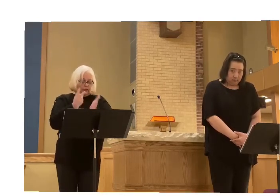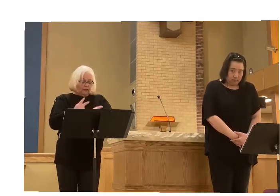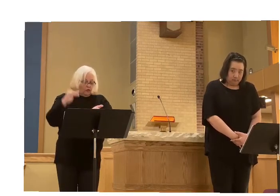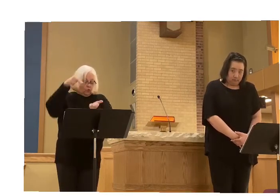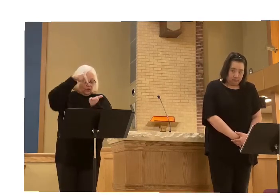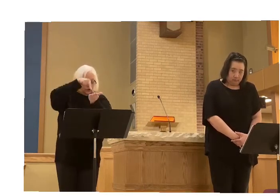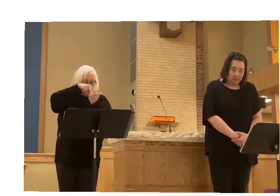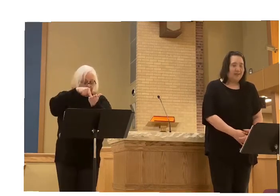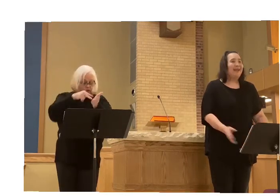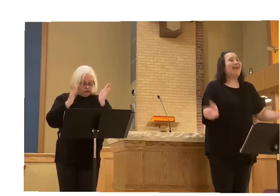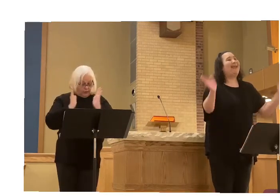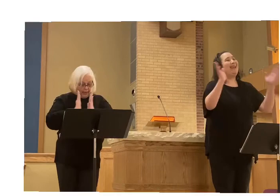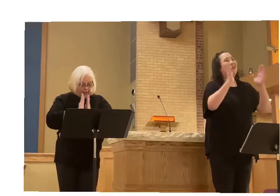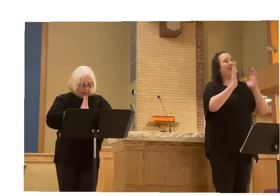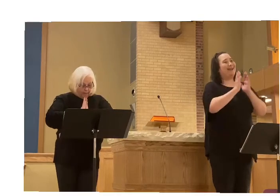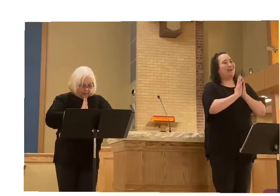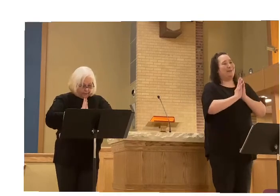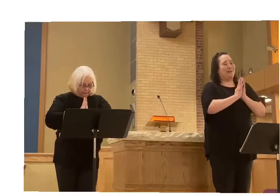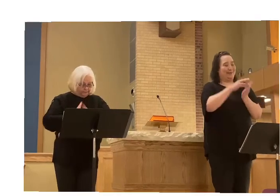Amen.